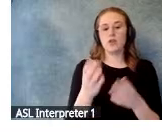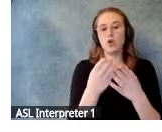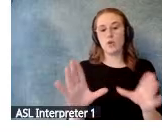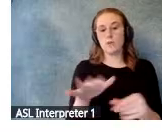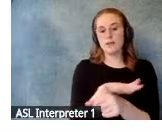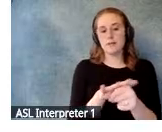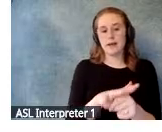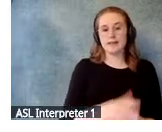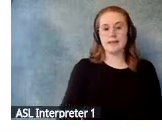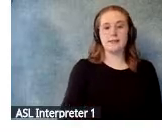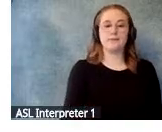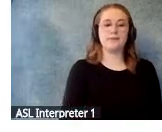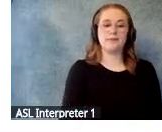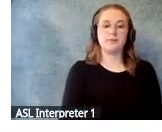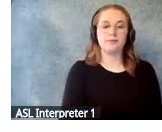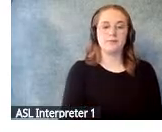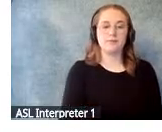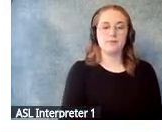industrial open space.